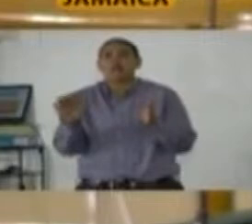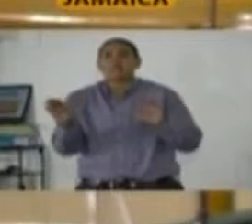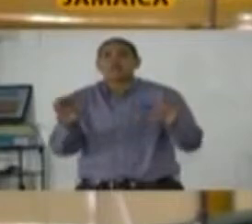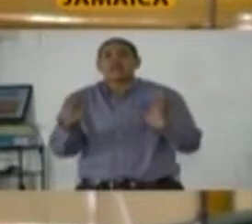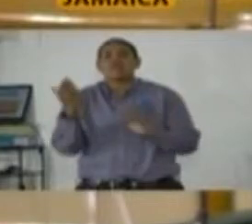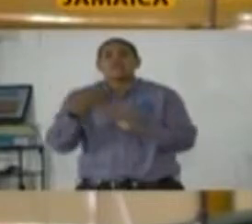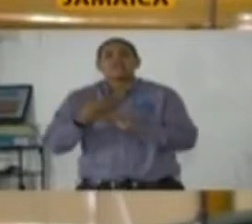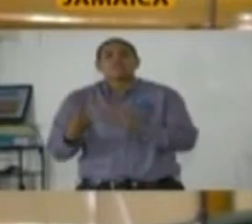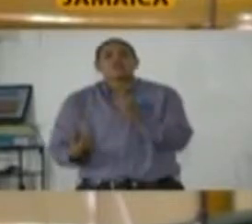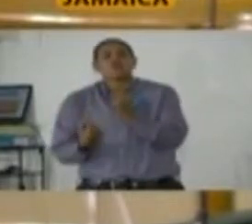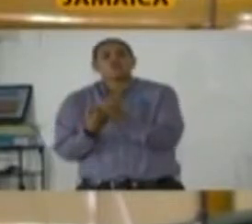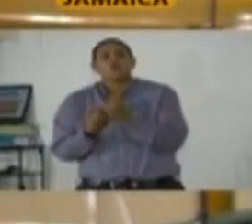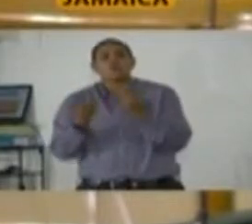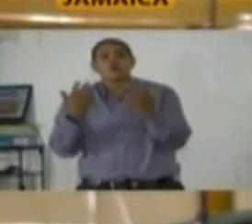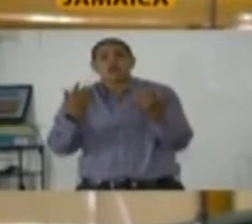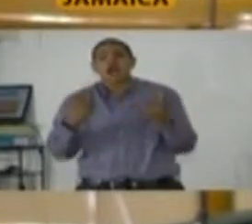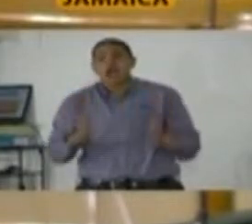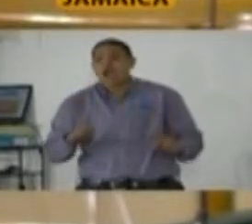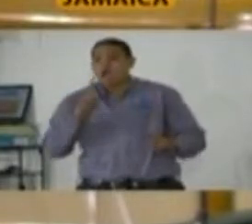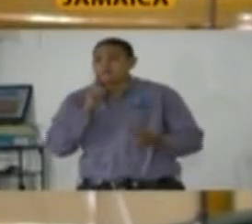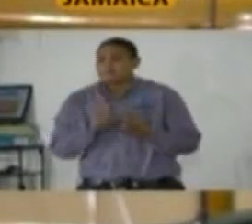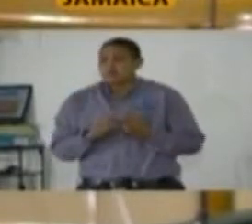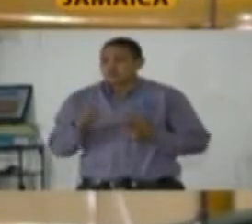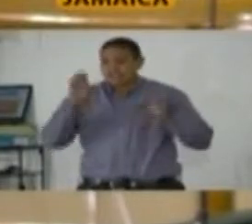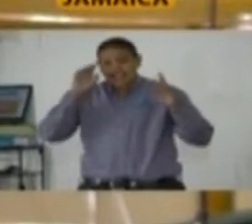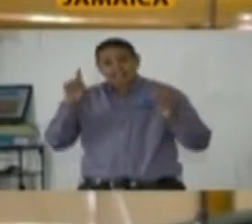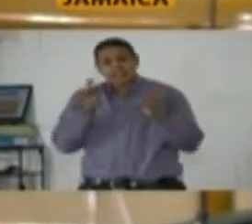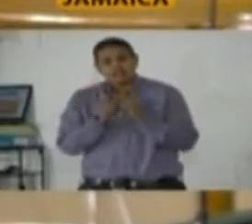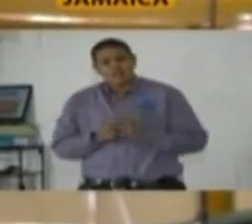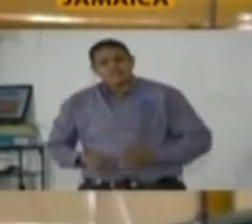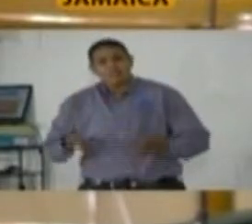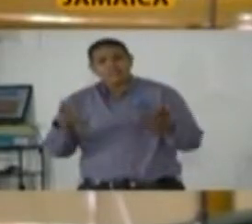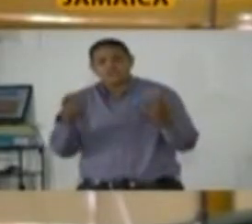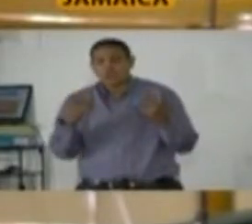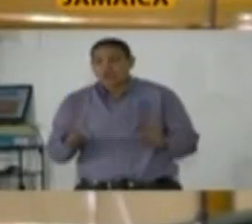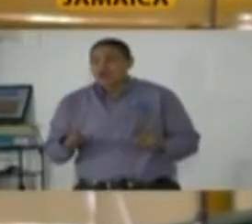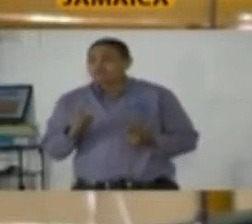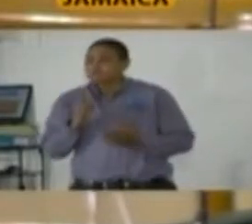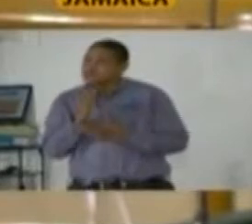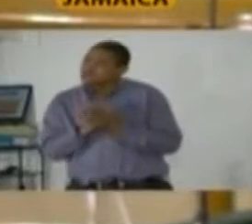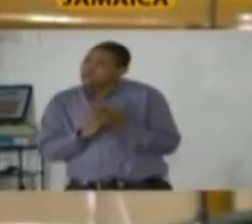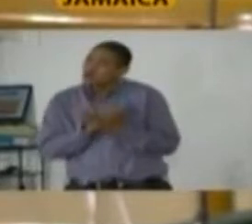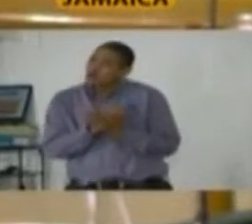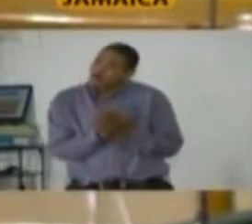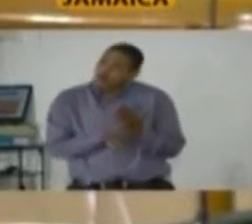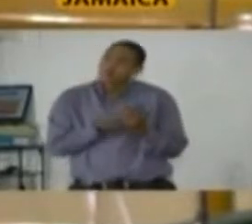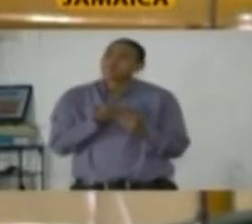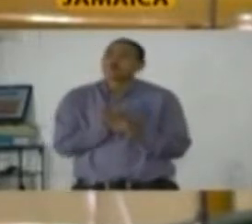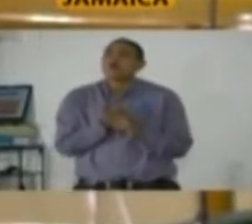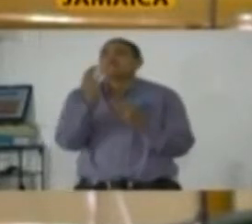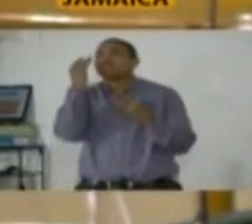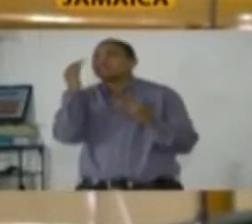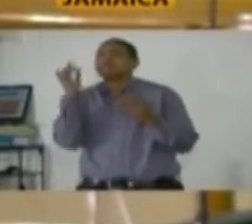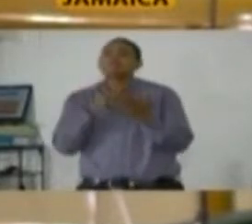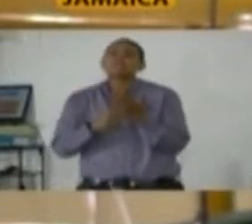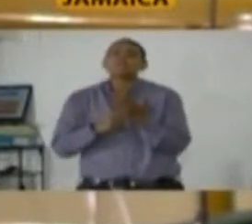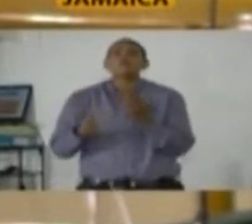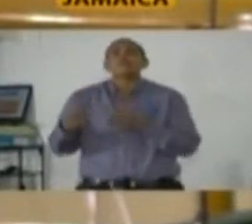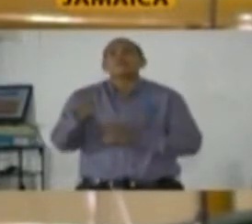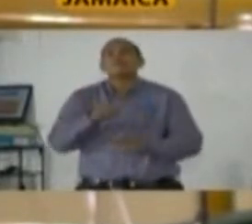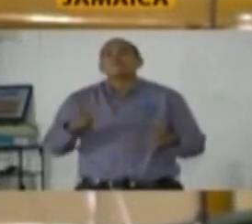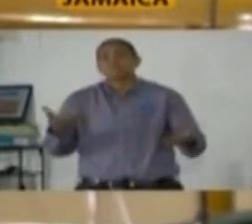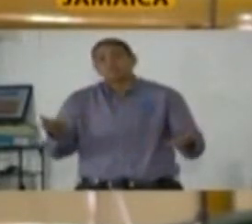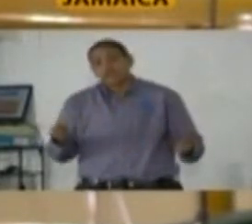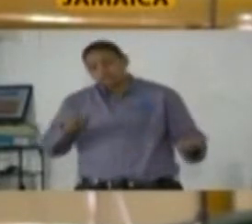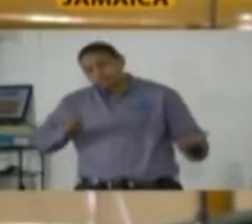intervention support, character education and formation, were some of the presentations that we received.